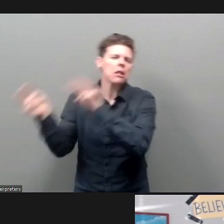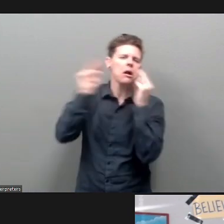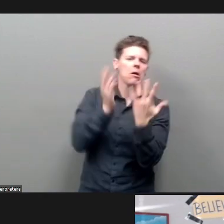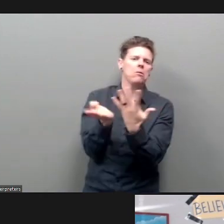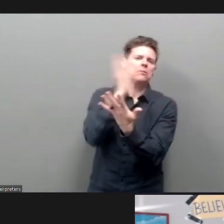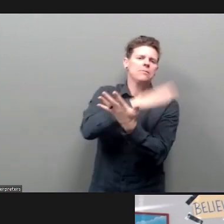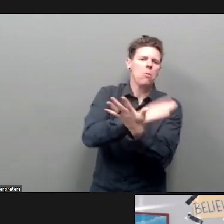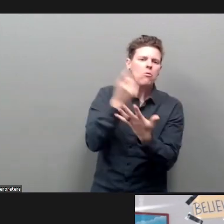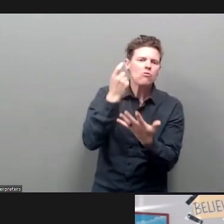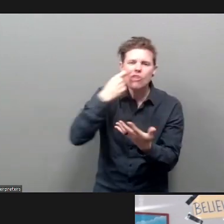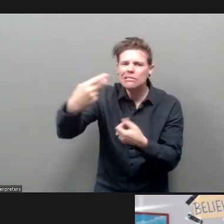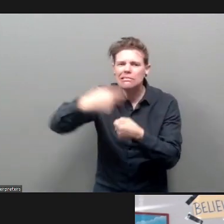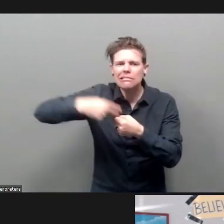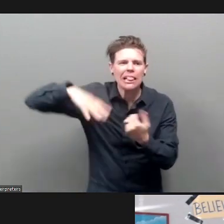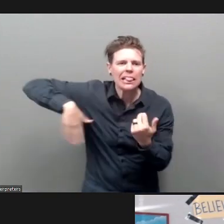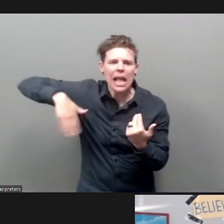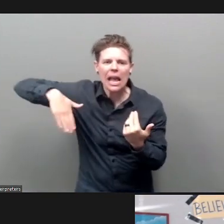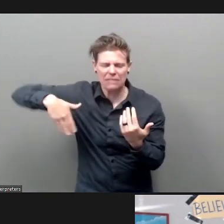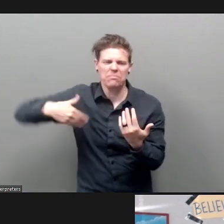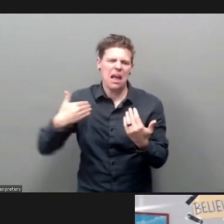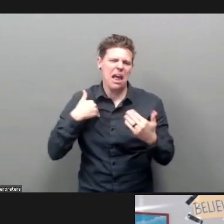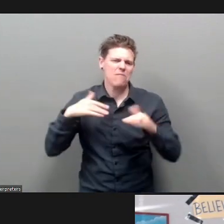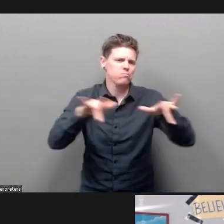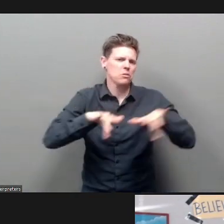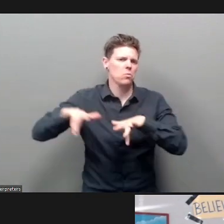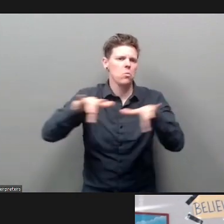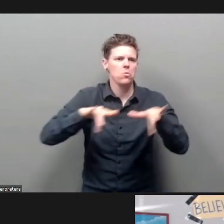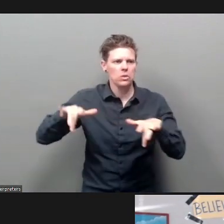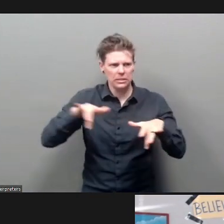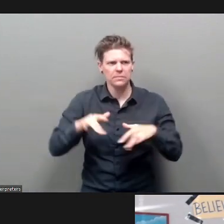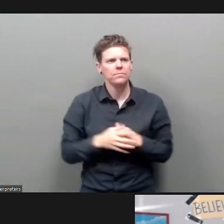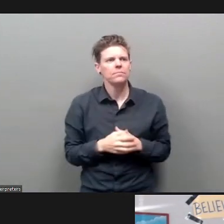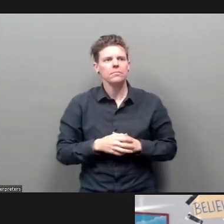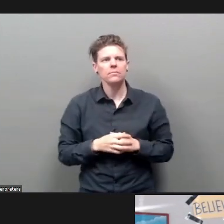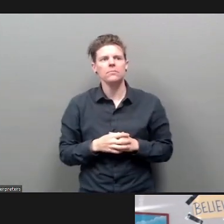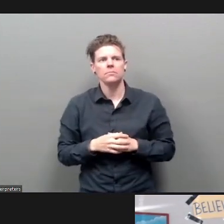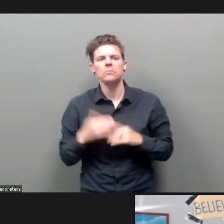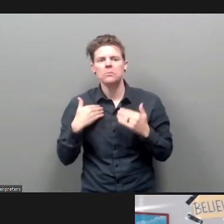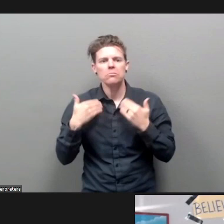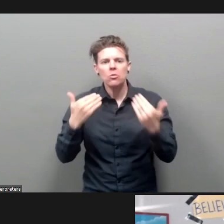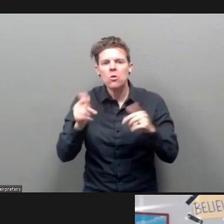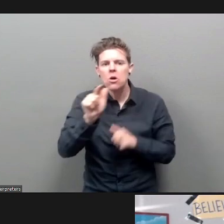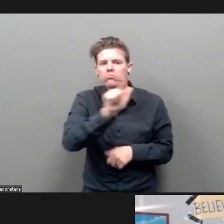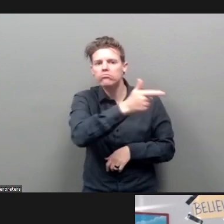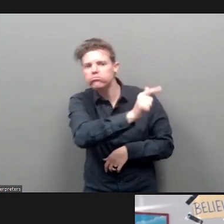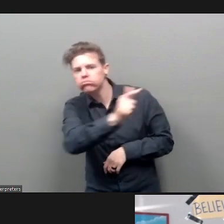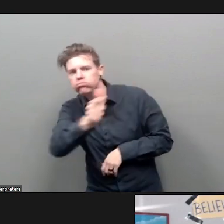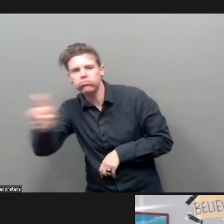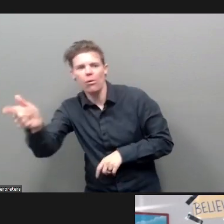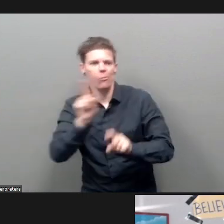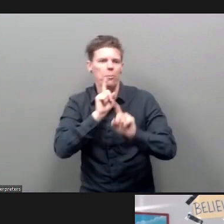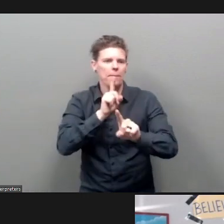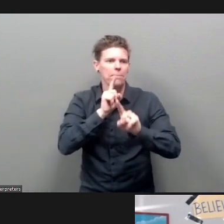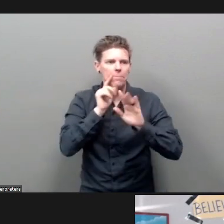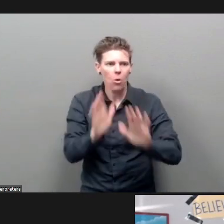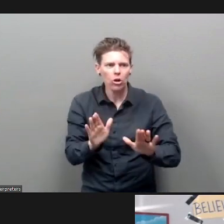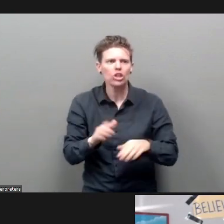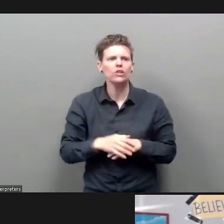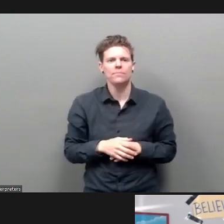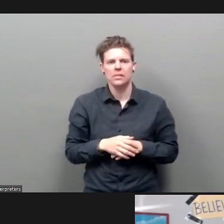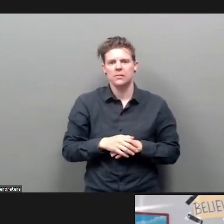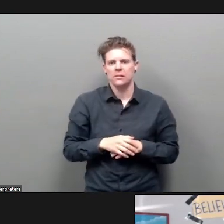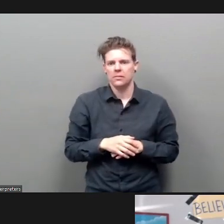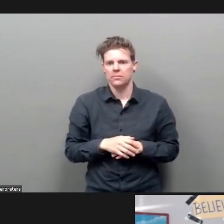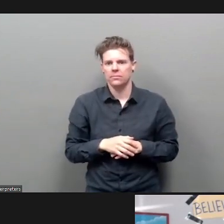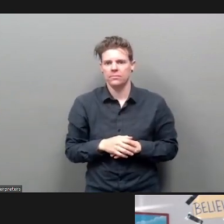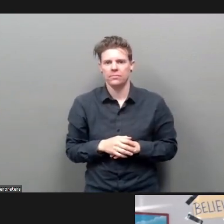So with that, I may actually call on a couple of folks and then get questions organized here, and then ask them on behalf of reporters